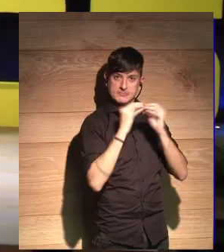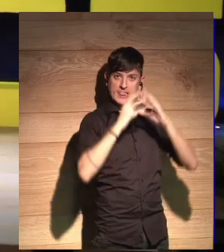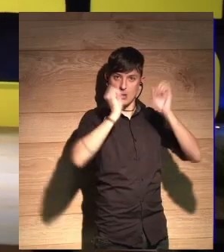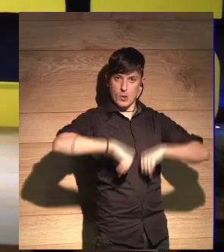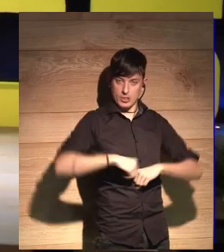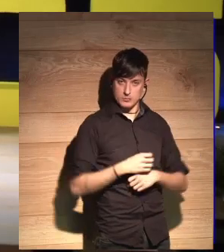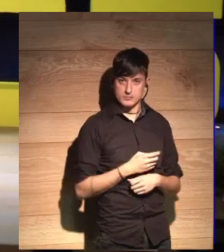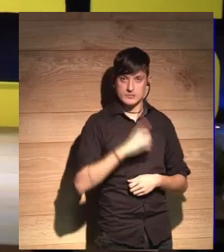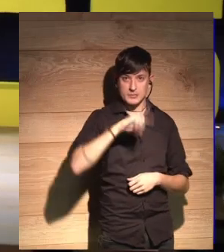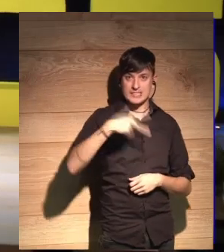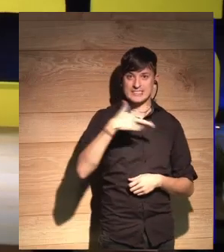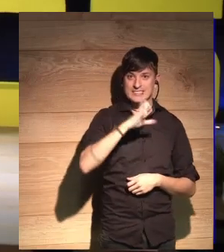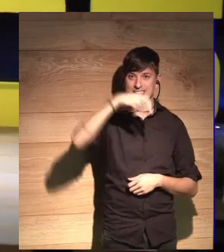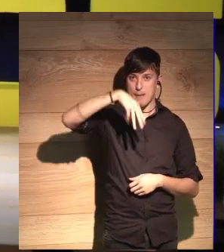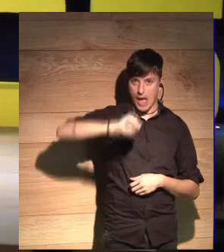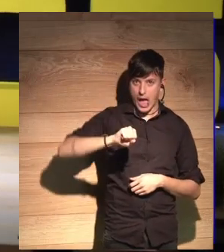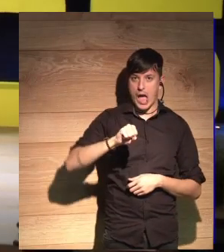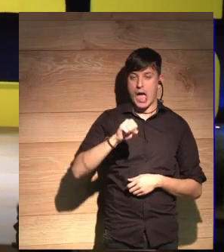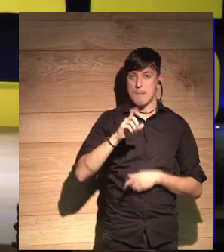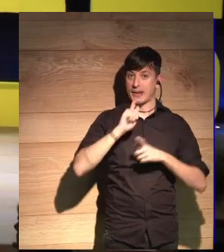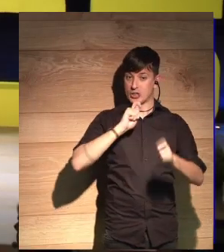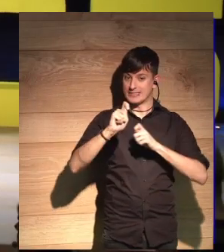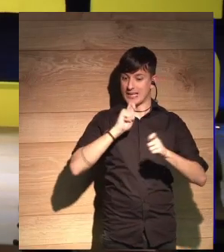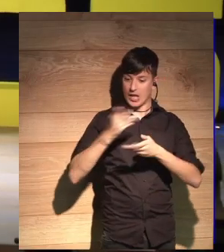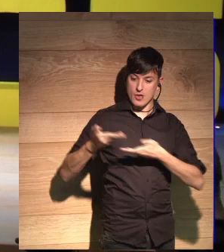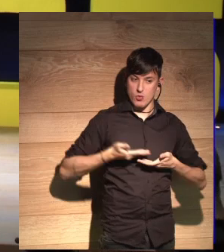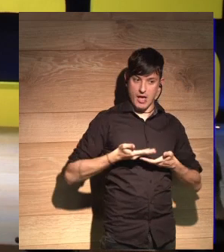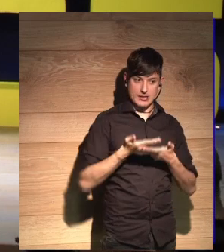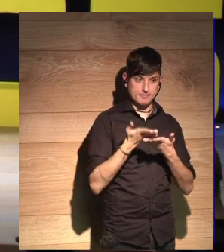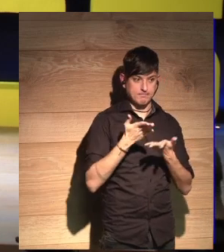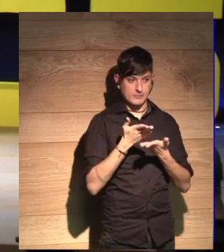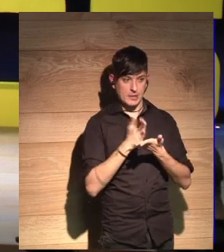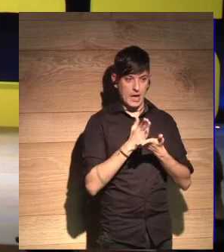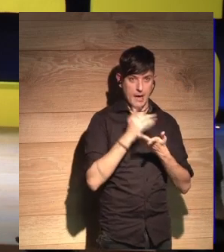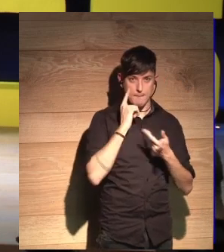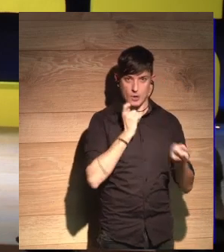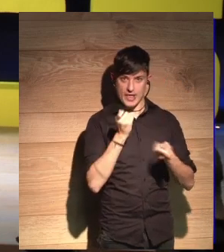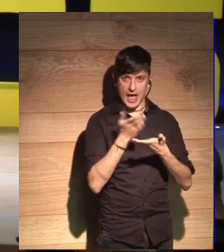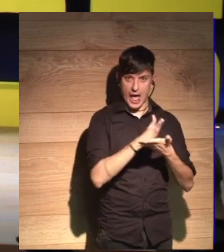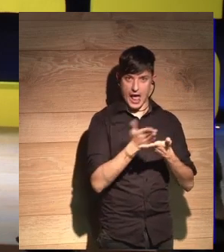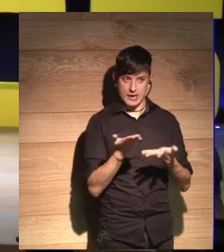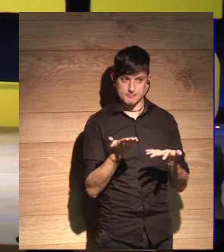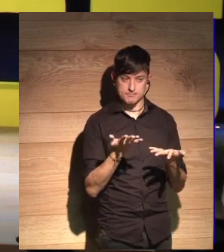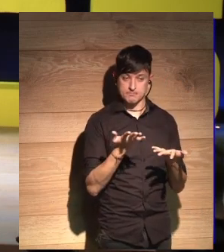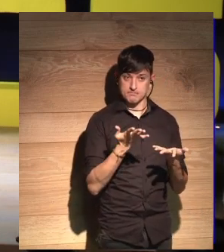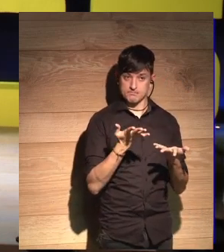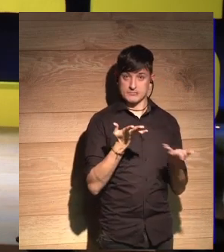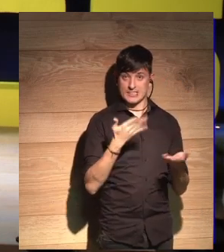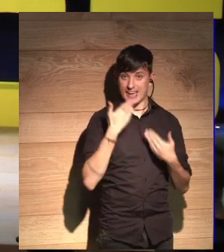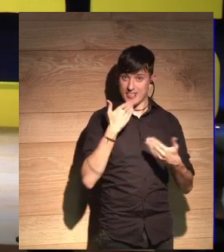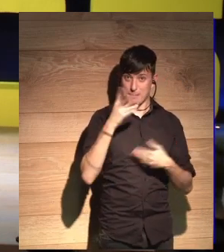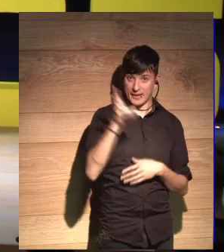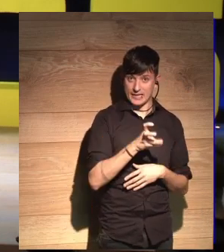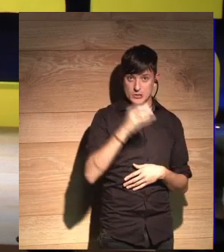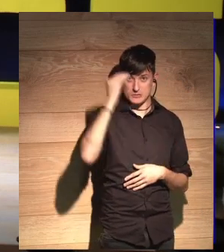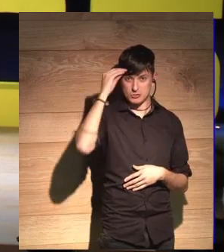with us. I would also like to thank Chema Valenzuela, who is a journalist who will be in charge of moderating the discussion, and thank